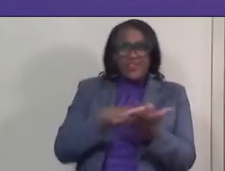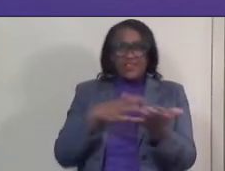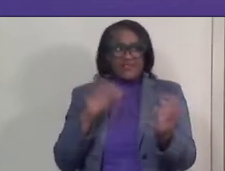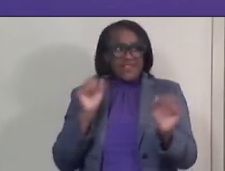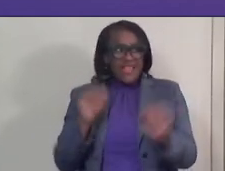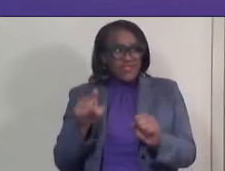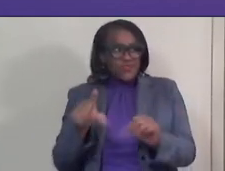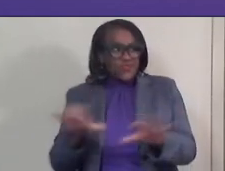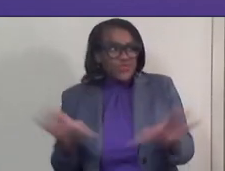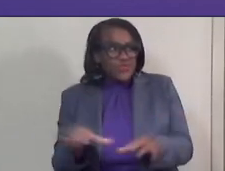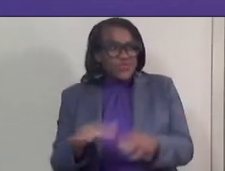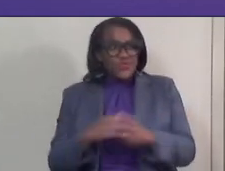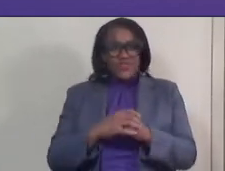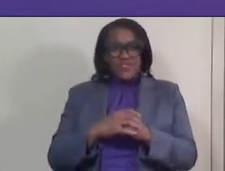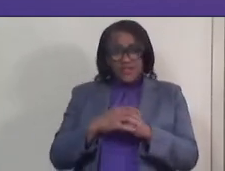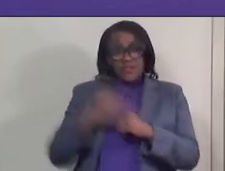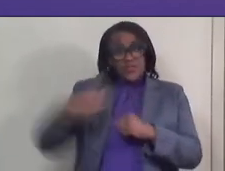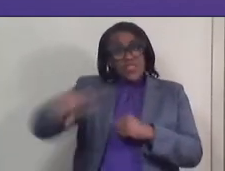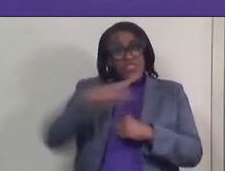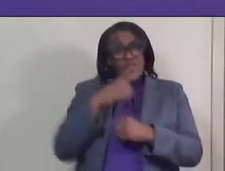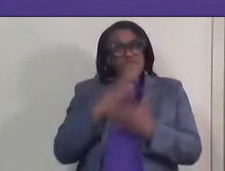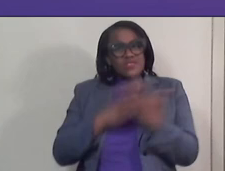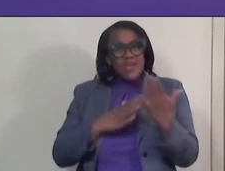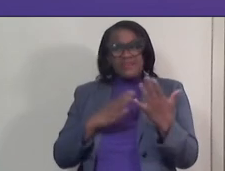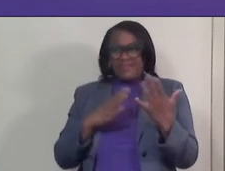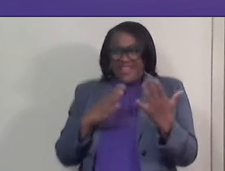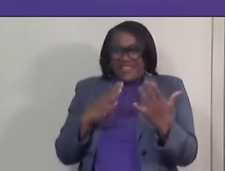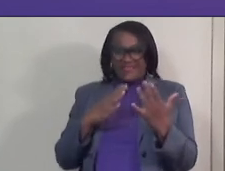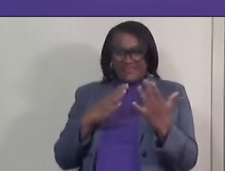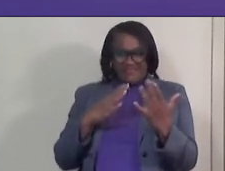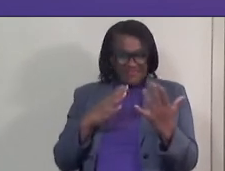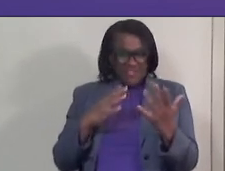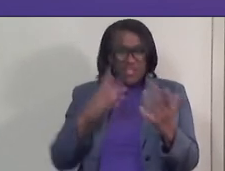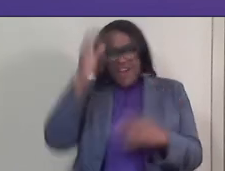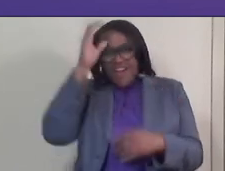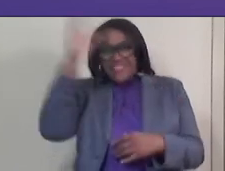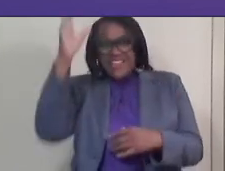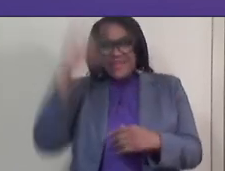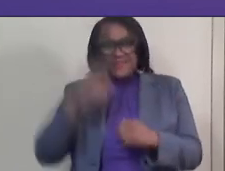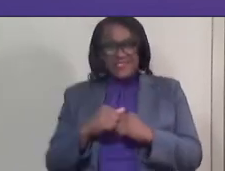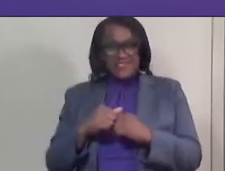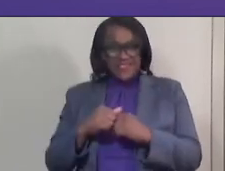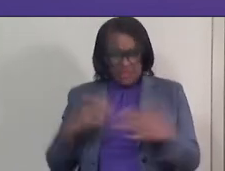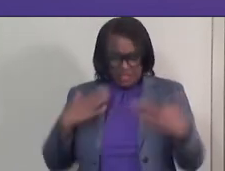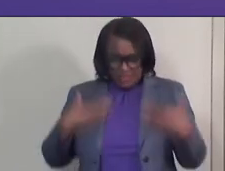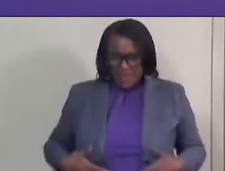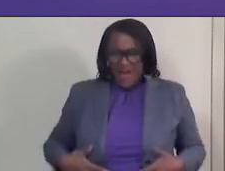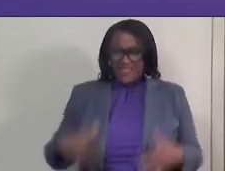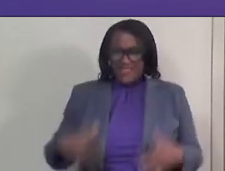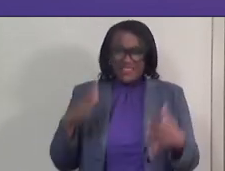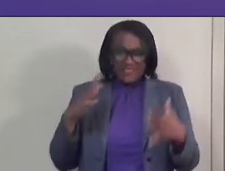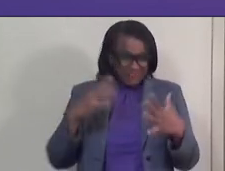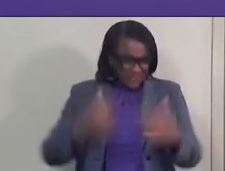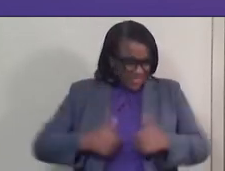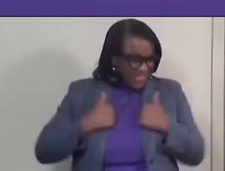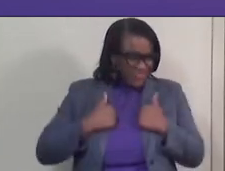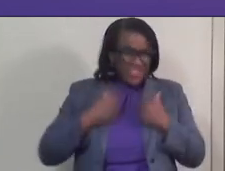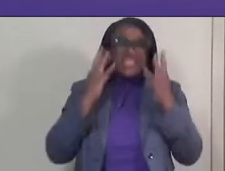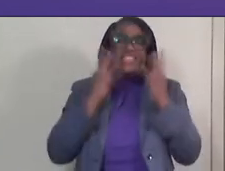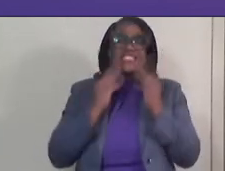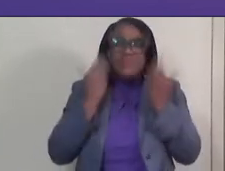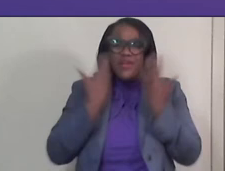way? So those are somewhat metaphorical and about embodying experience, but I think that it's important to